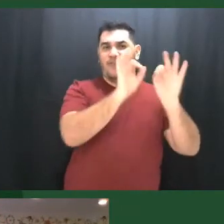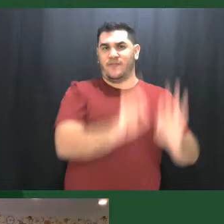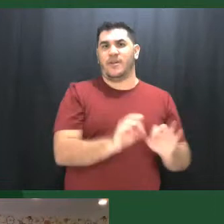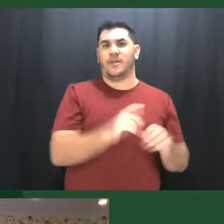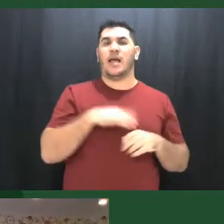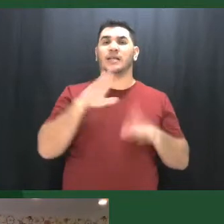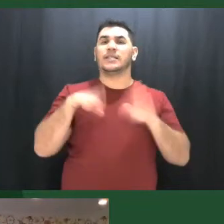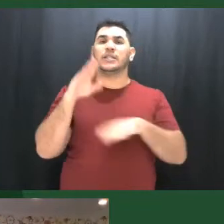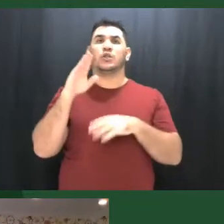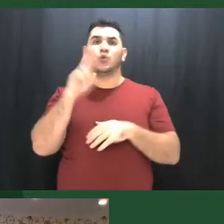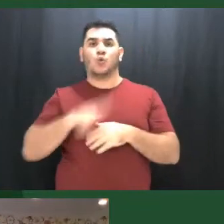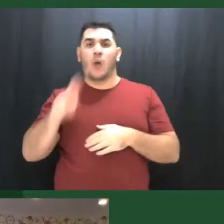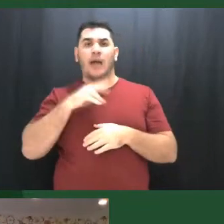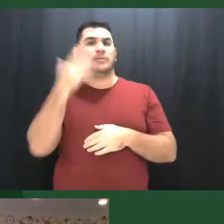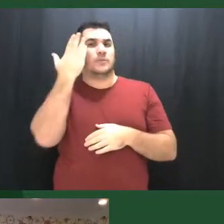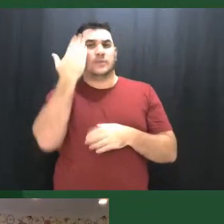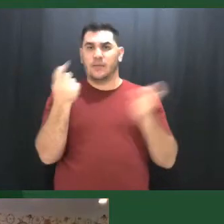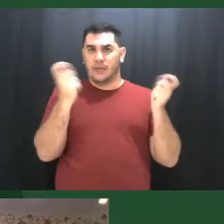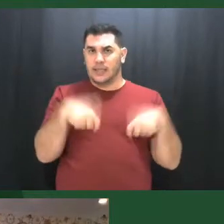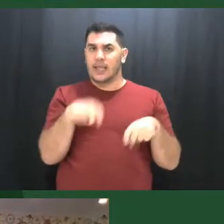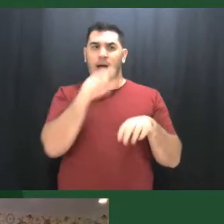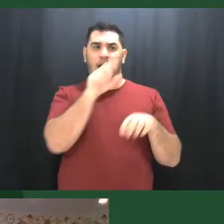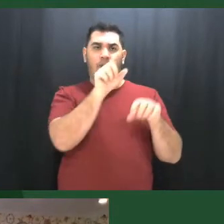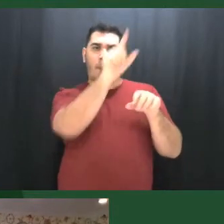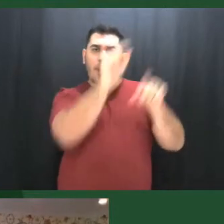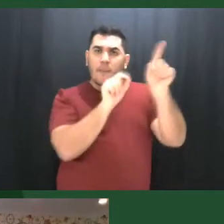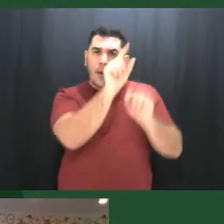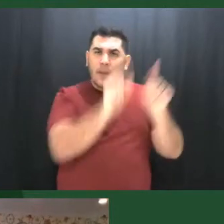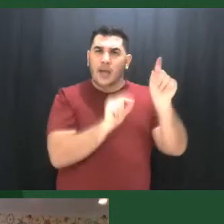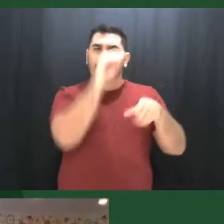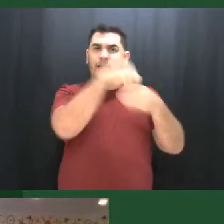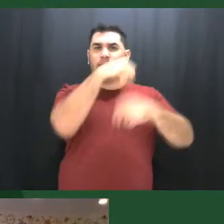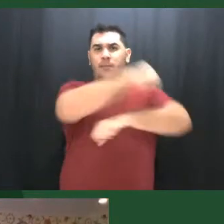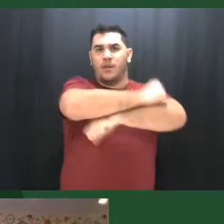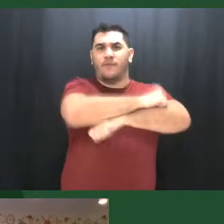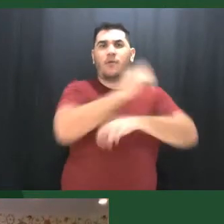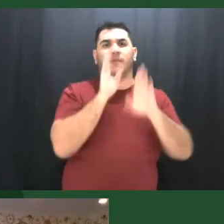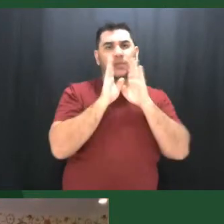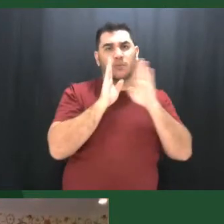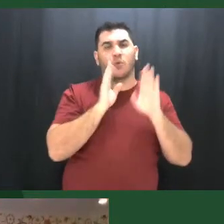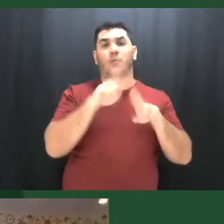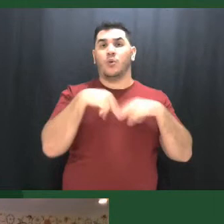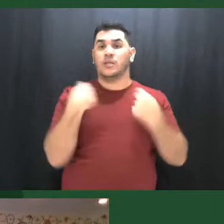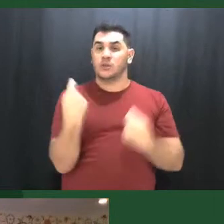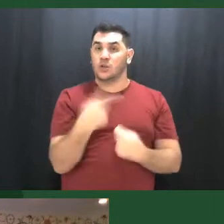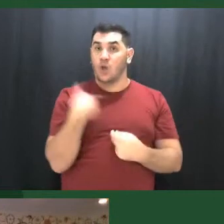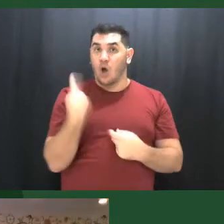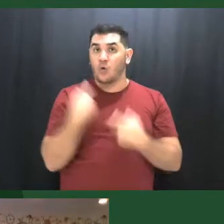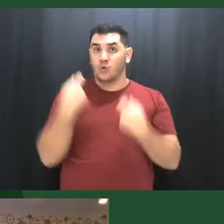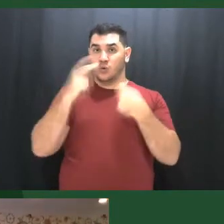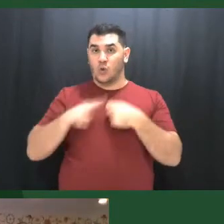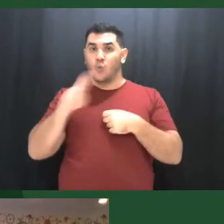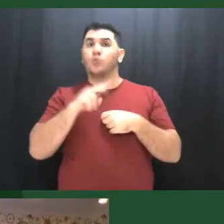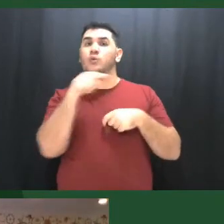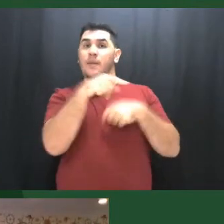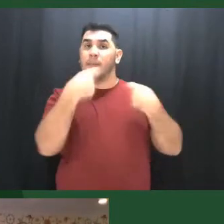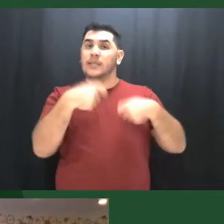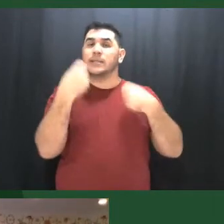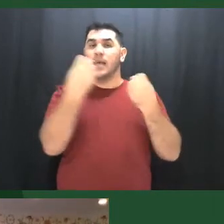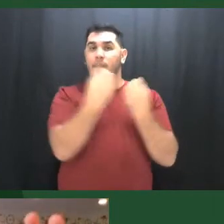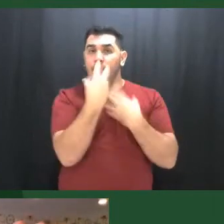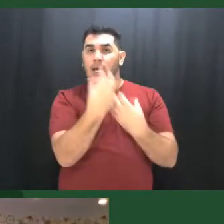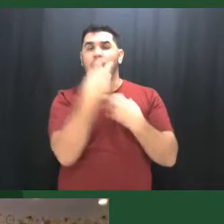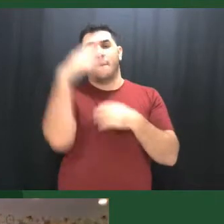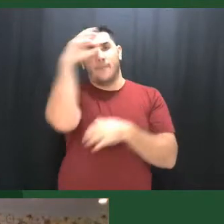systems. And so we have a lot to learn still about how to design the controls to give users the right kind